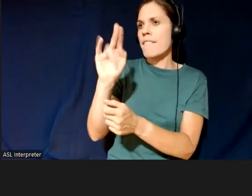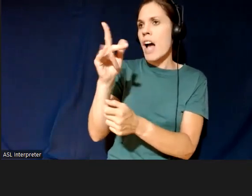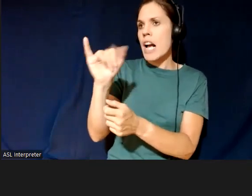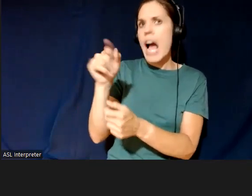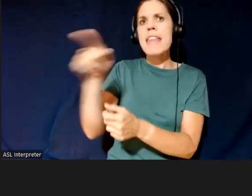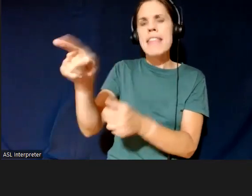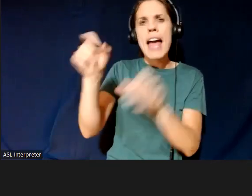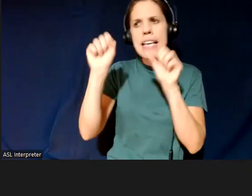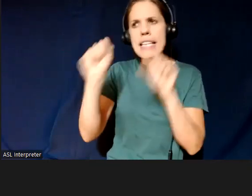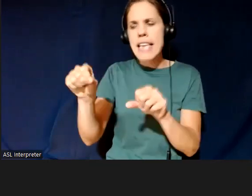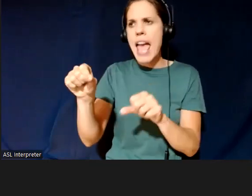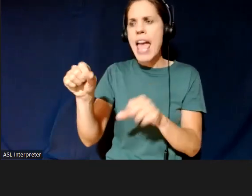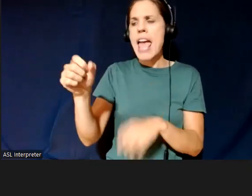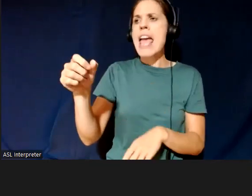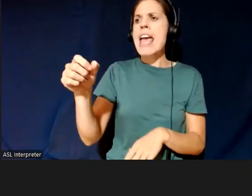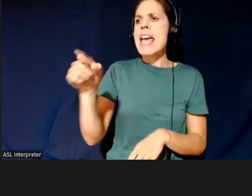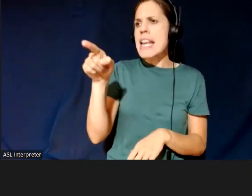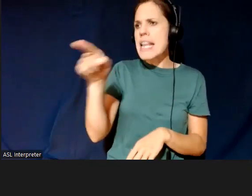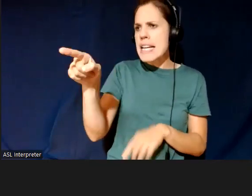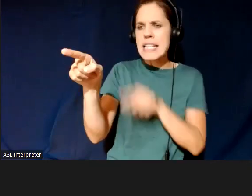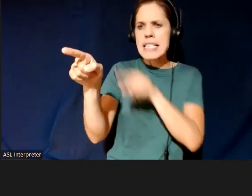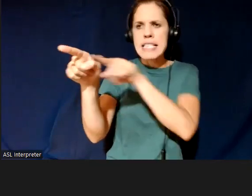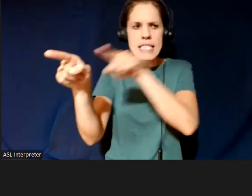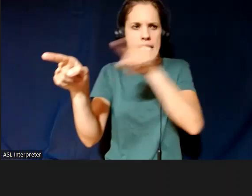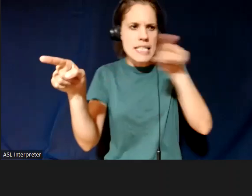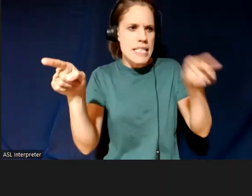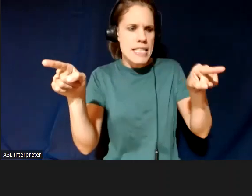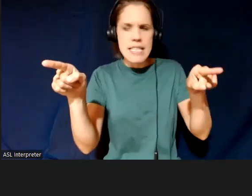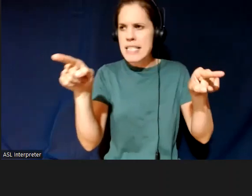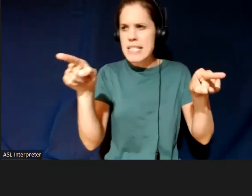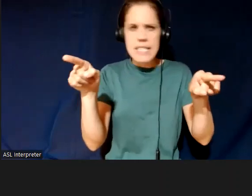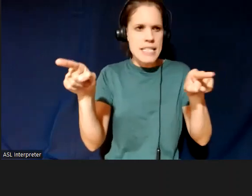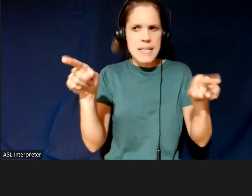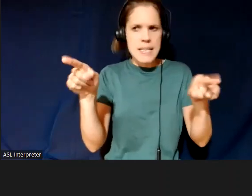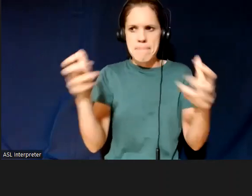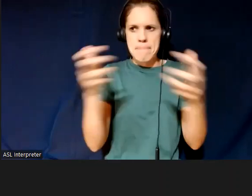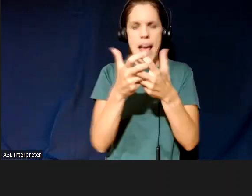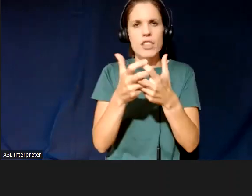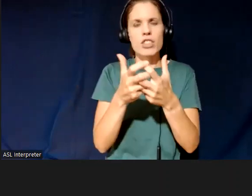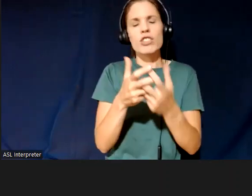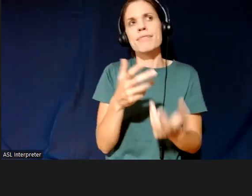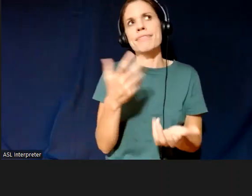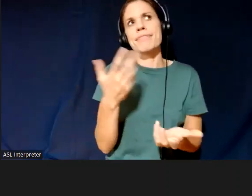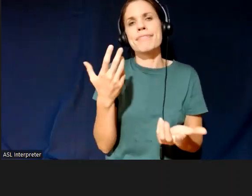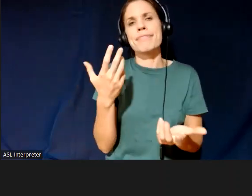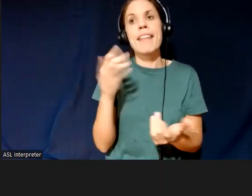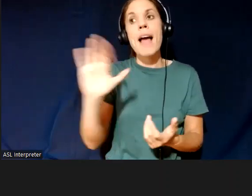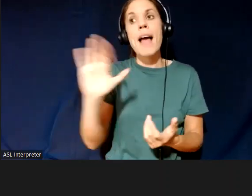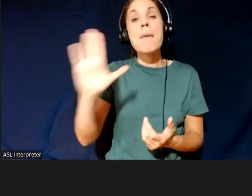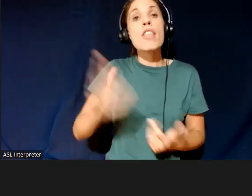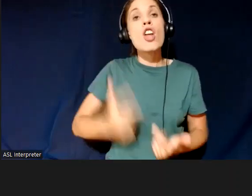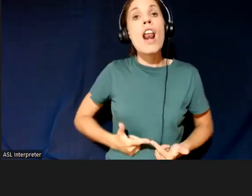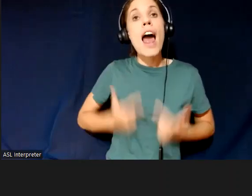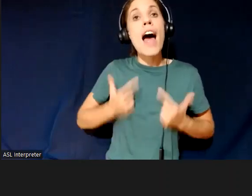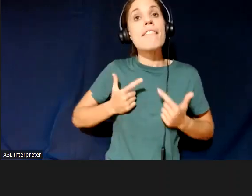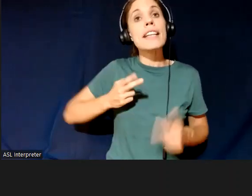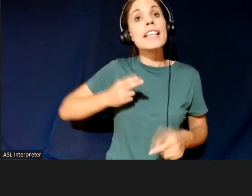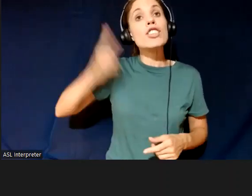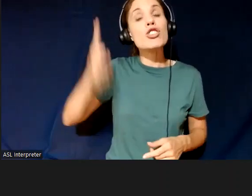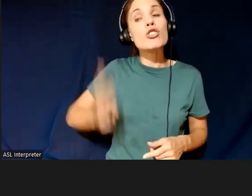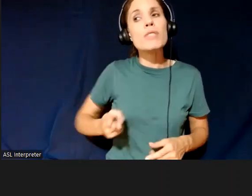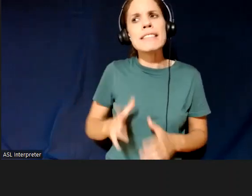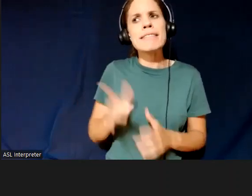some specific verbiage related to fungi, like anything to do with their life history, how they